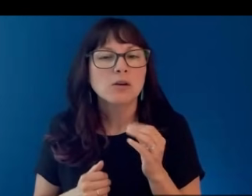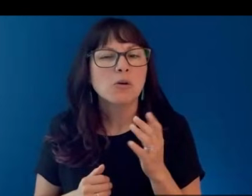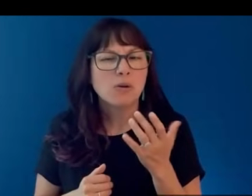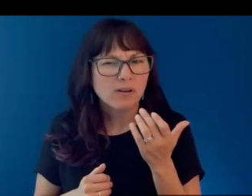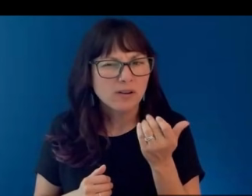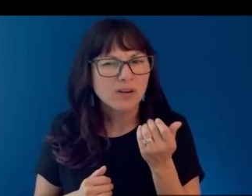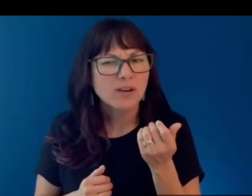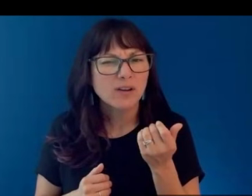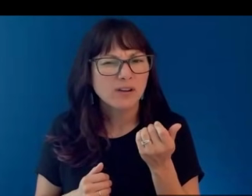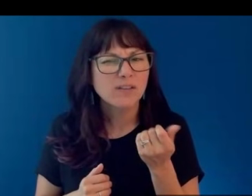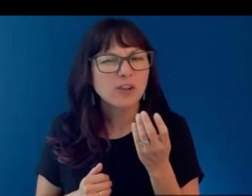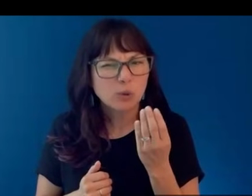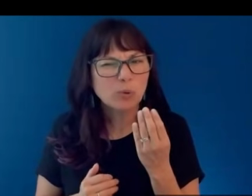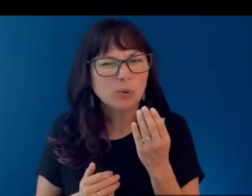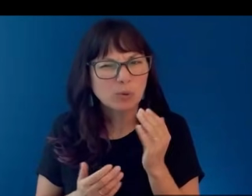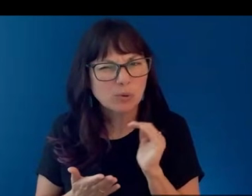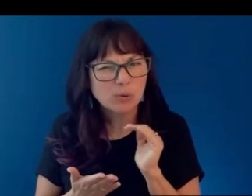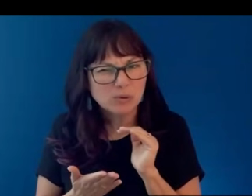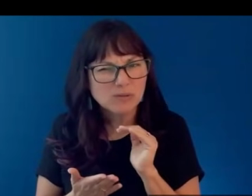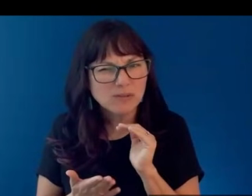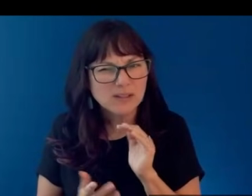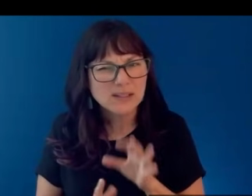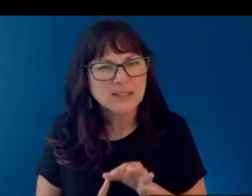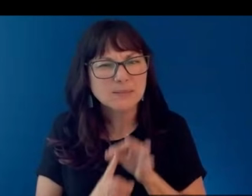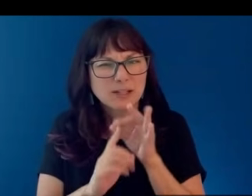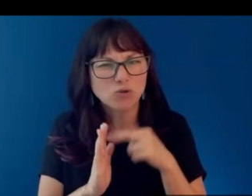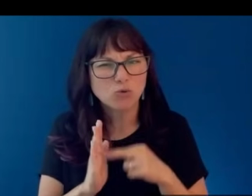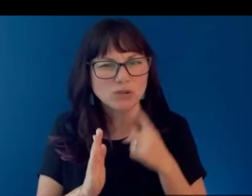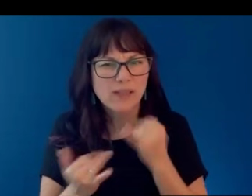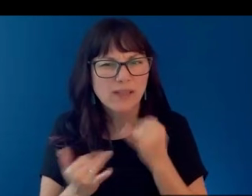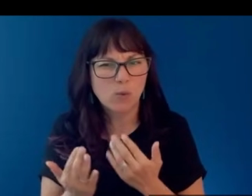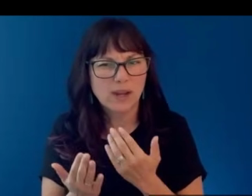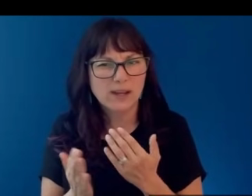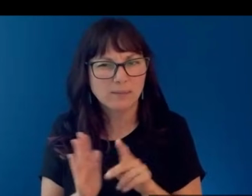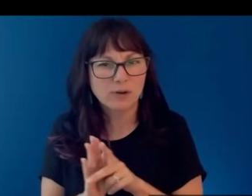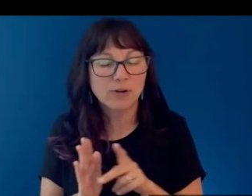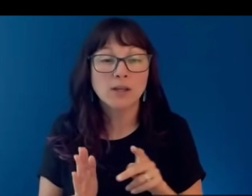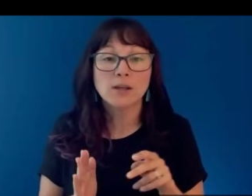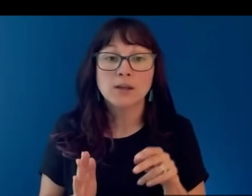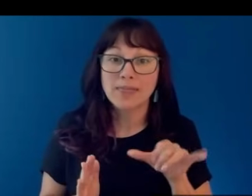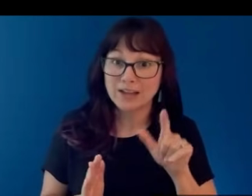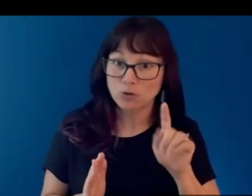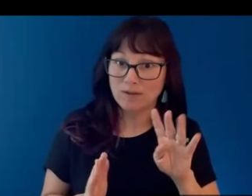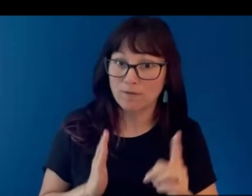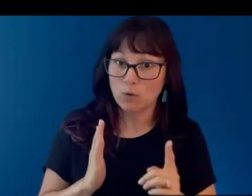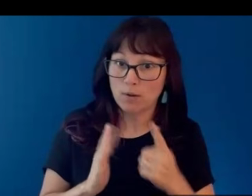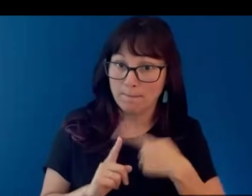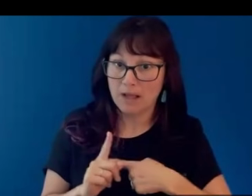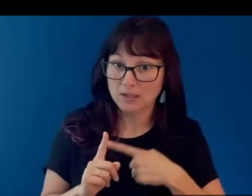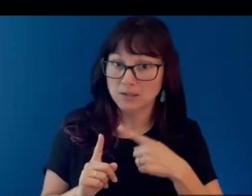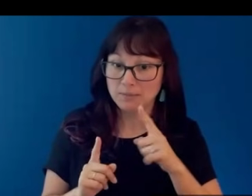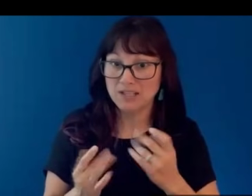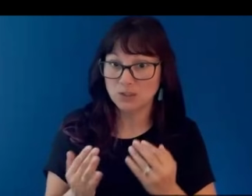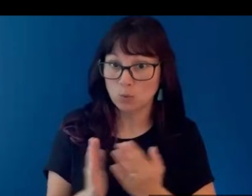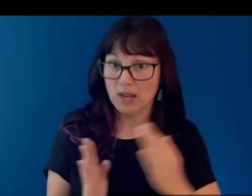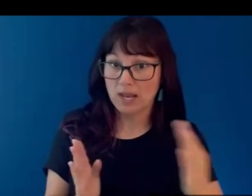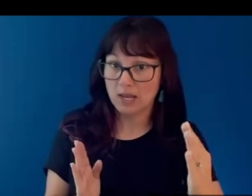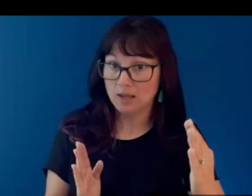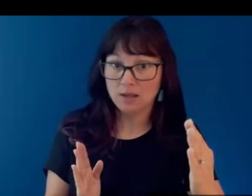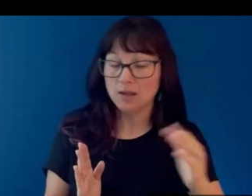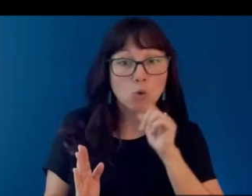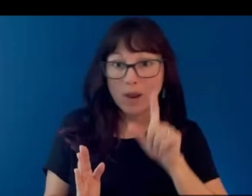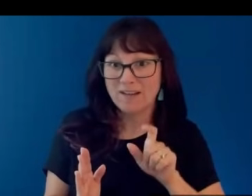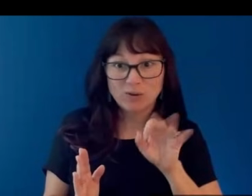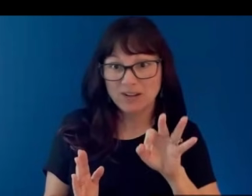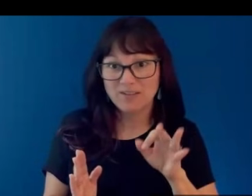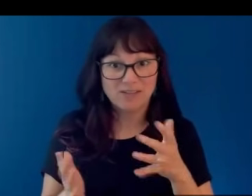to this waiting period. They do not have to wait for 24 months if they have either ALS, also